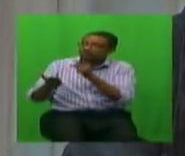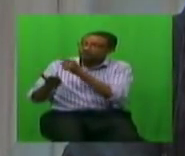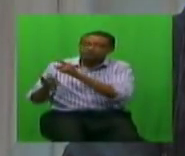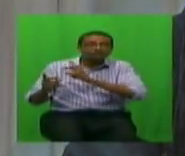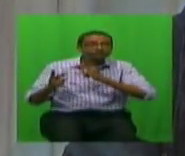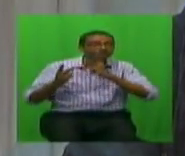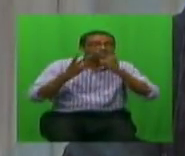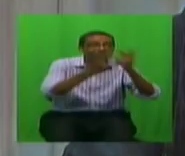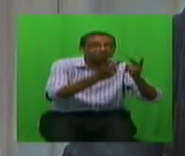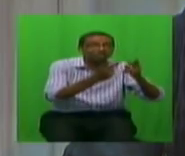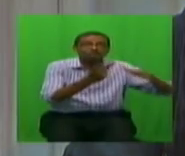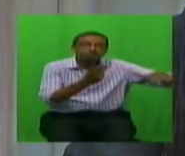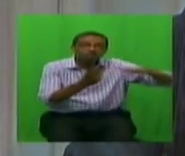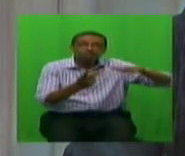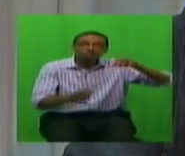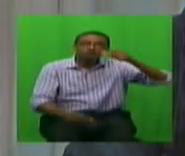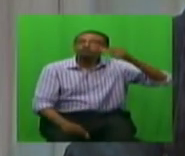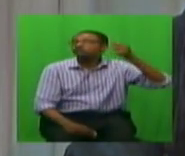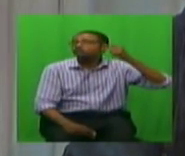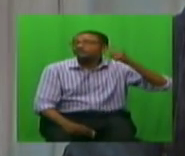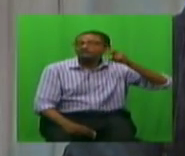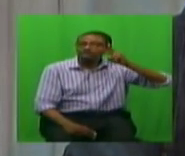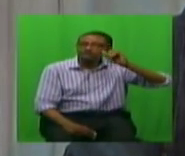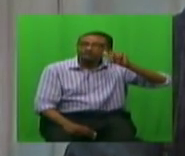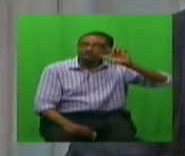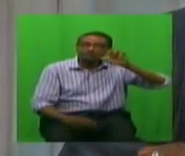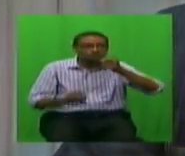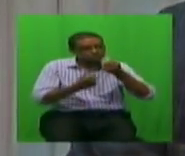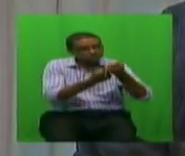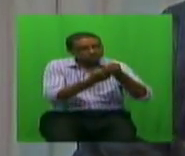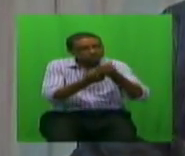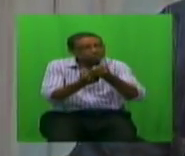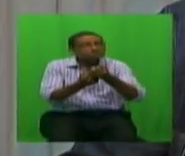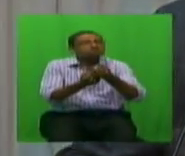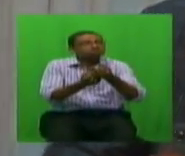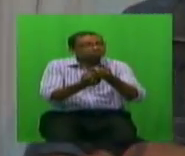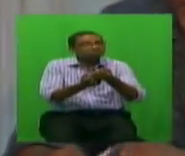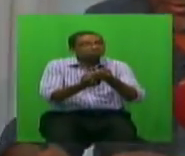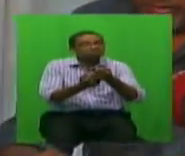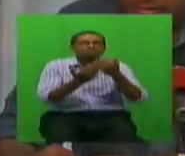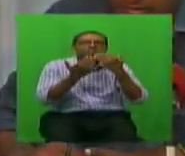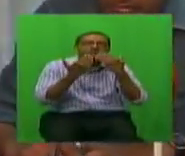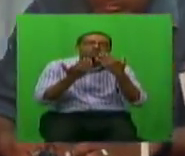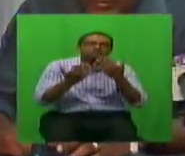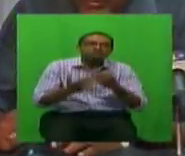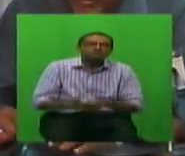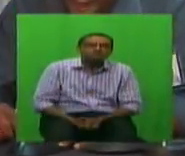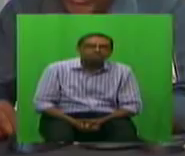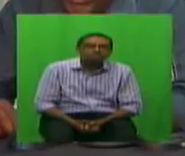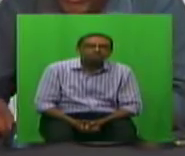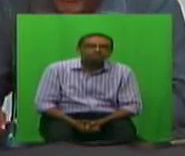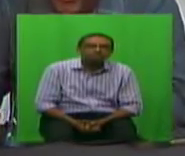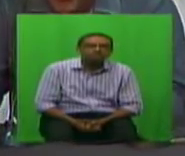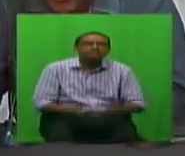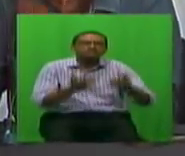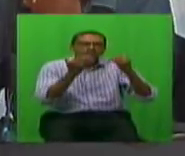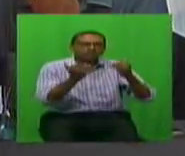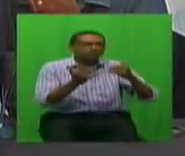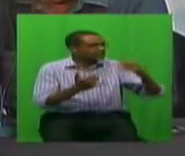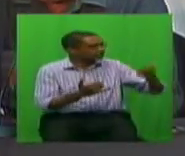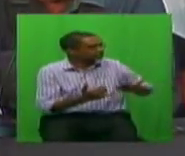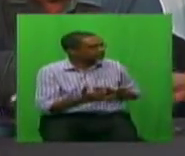this time to lend additional support. So thank you very much. Thanks. And now the Minister of Works and Transport, Mr.